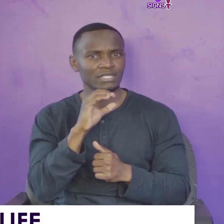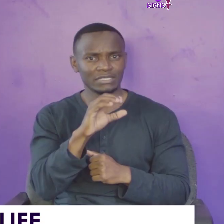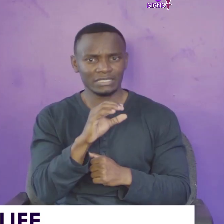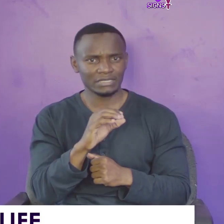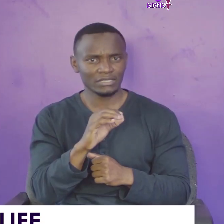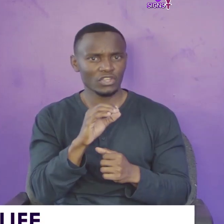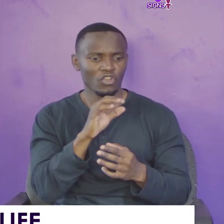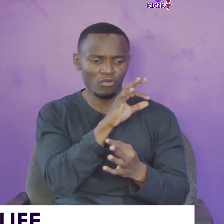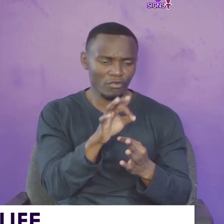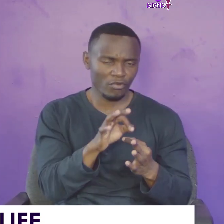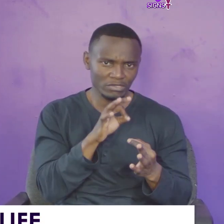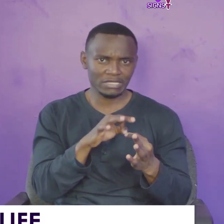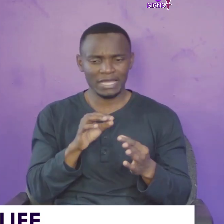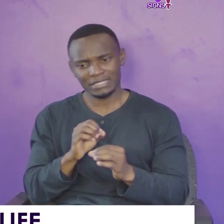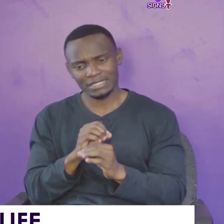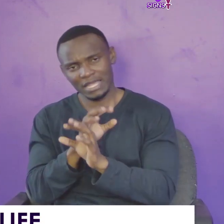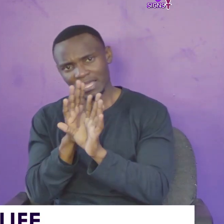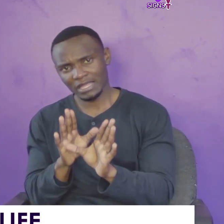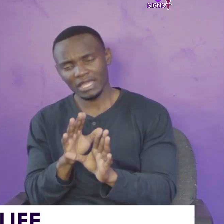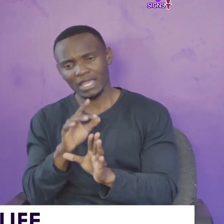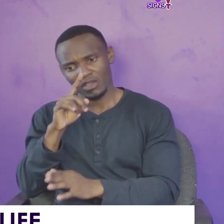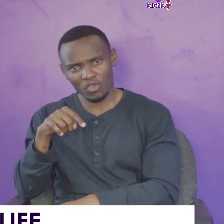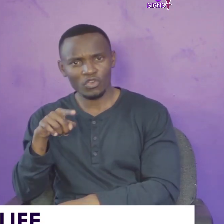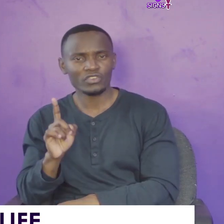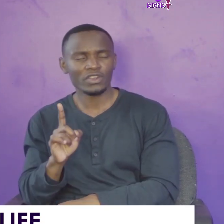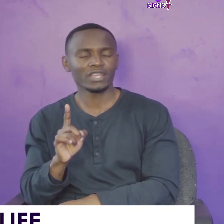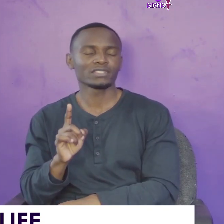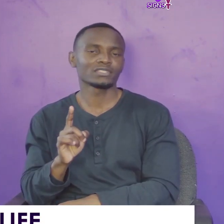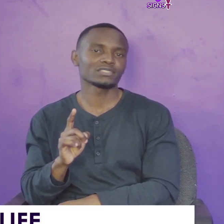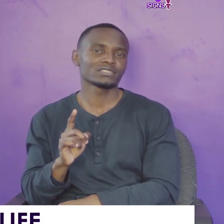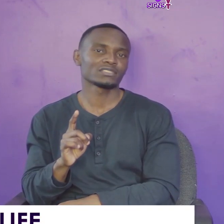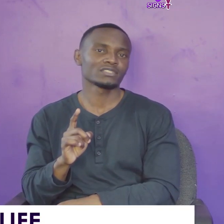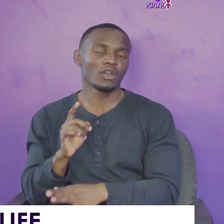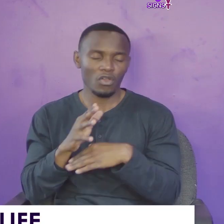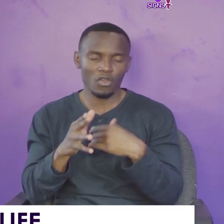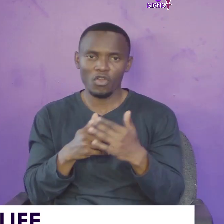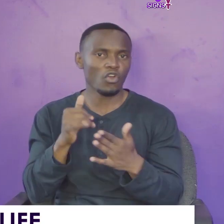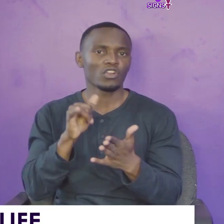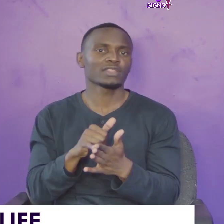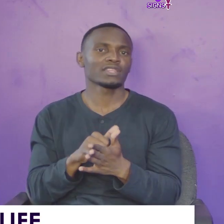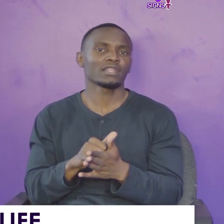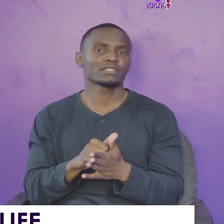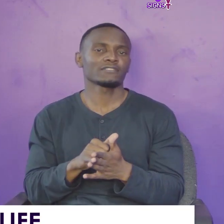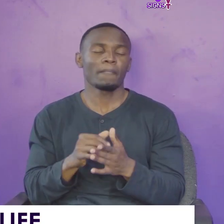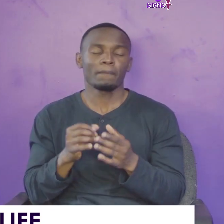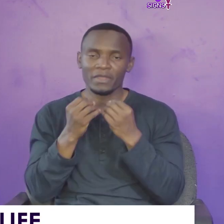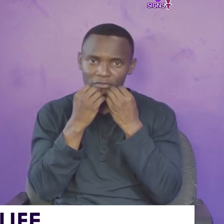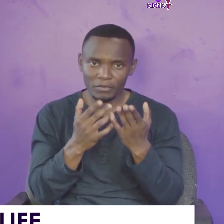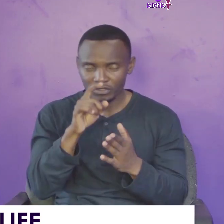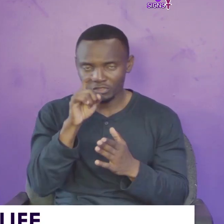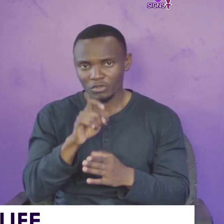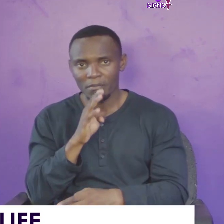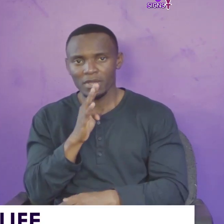clear, Yes, exactly. correct. Yes, Truthful is accurate, the yes. information should be correct. Yes, The information should